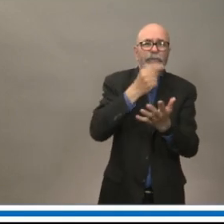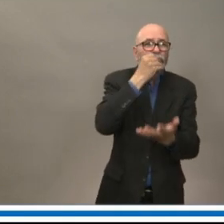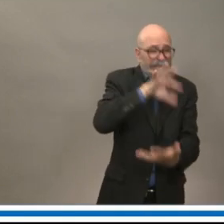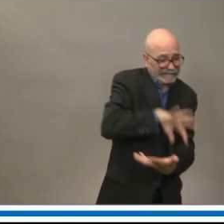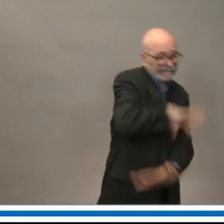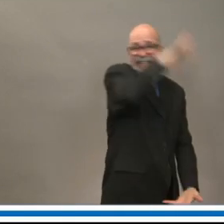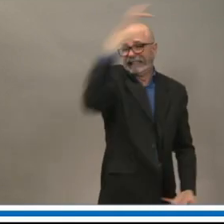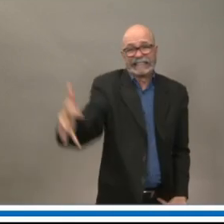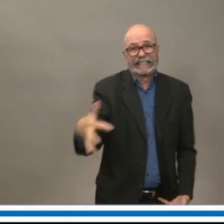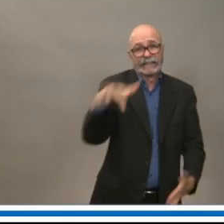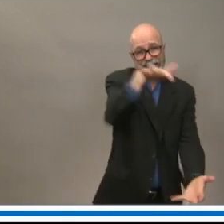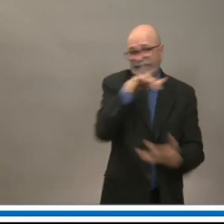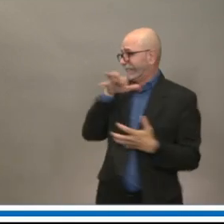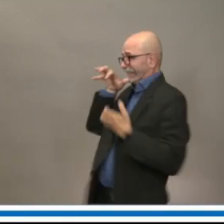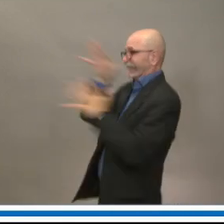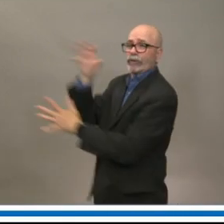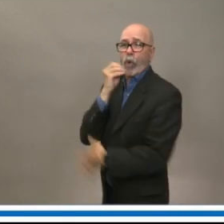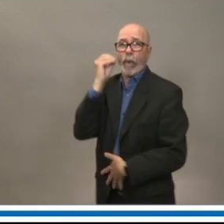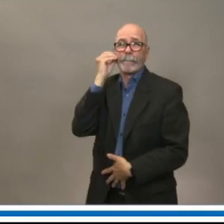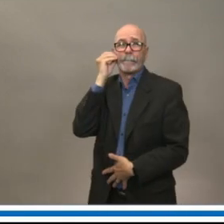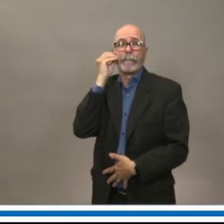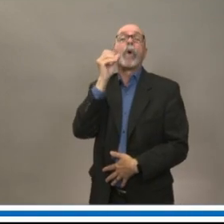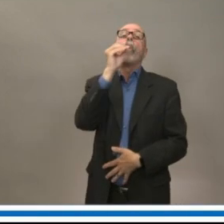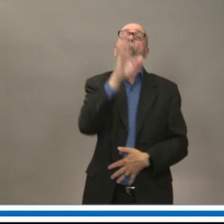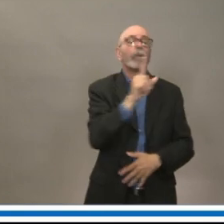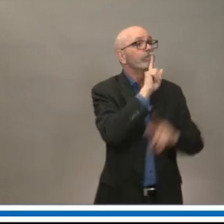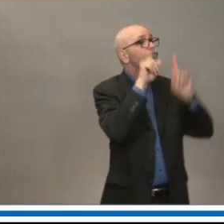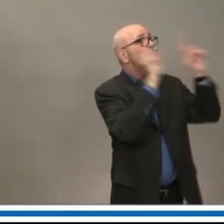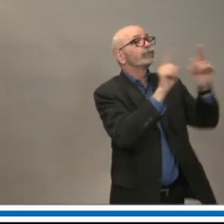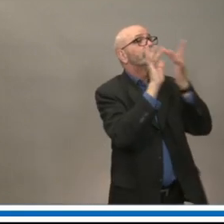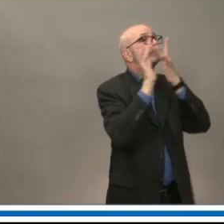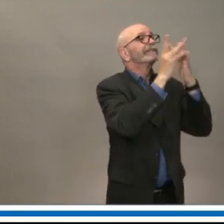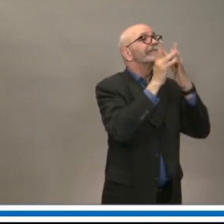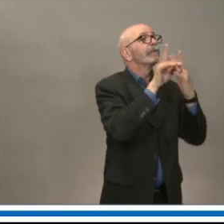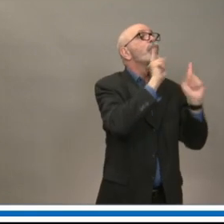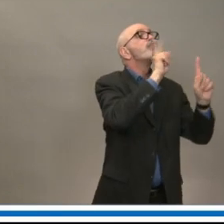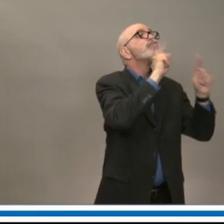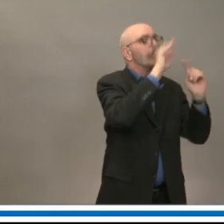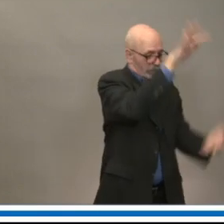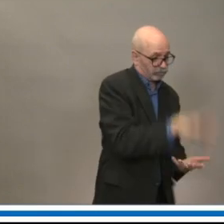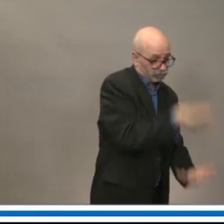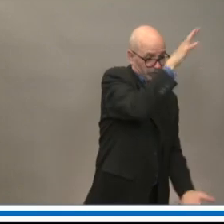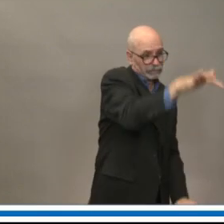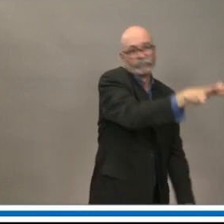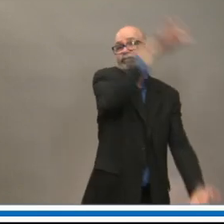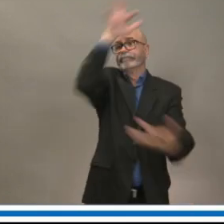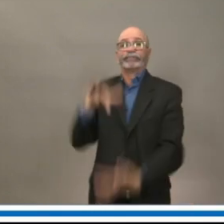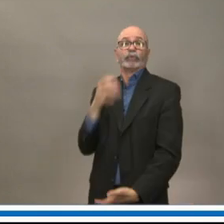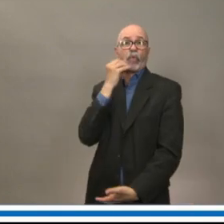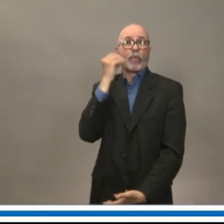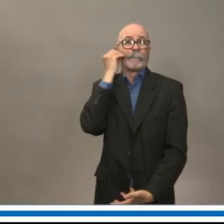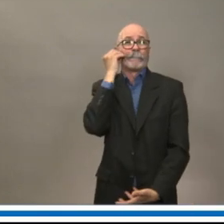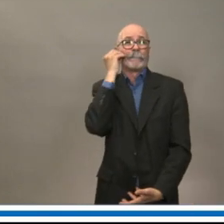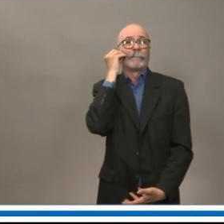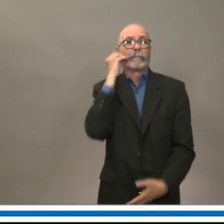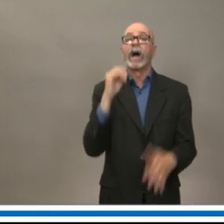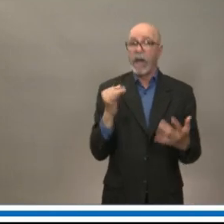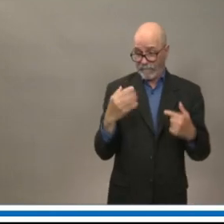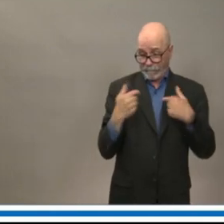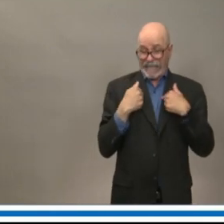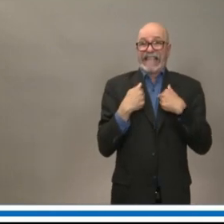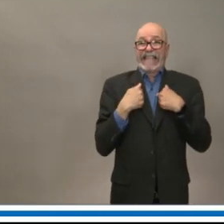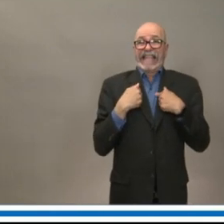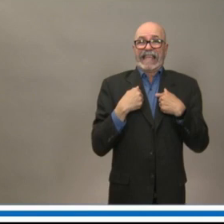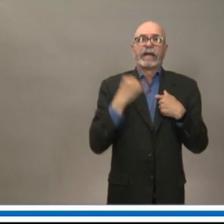groceries. Work in groups together in a community to have one person maybe shopping, picking up groceries for multiple households. There are ways that we